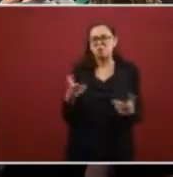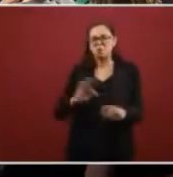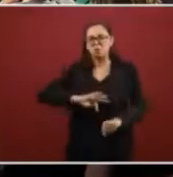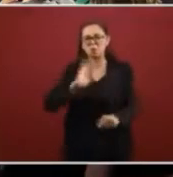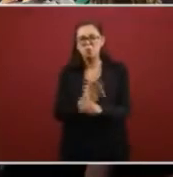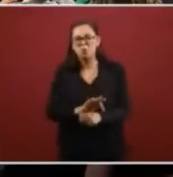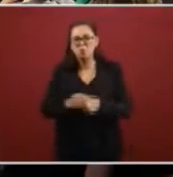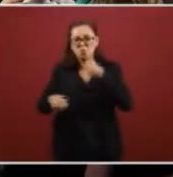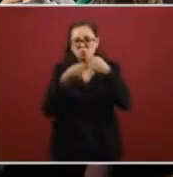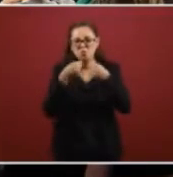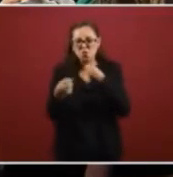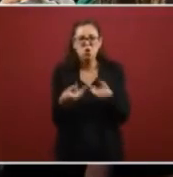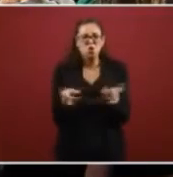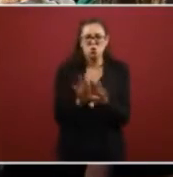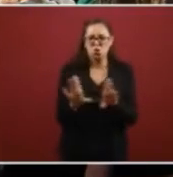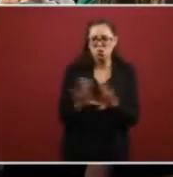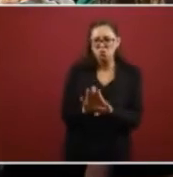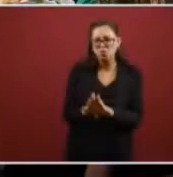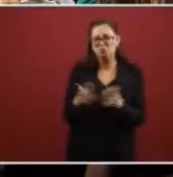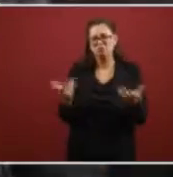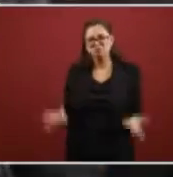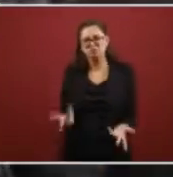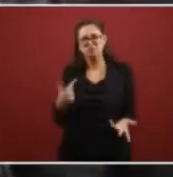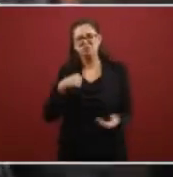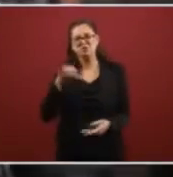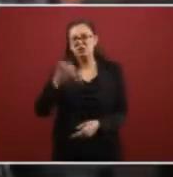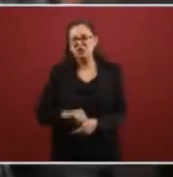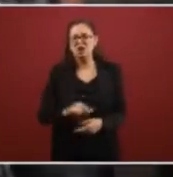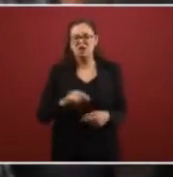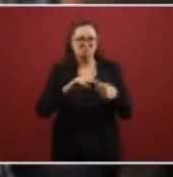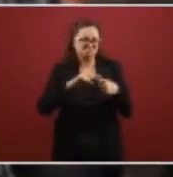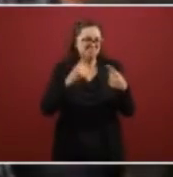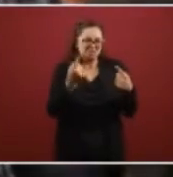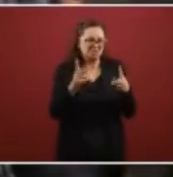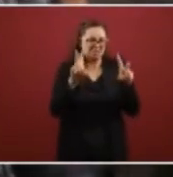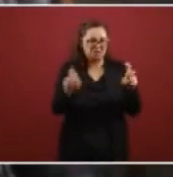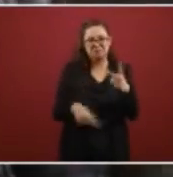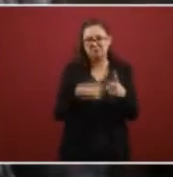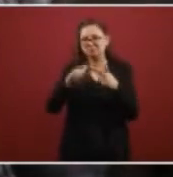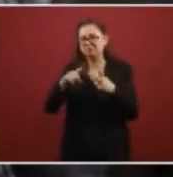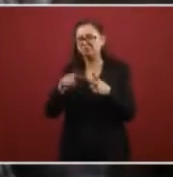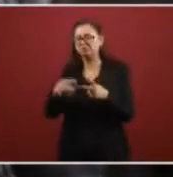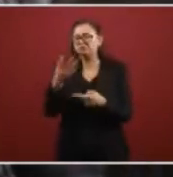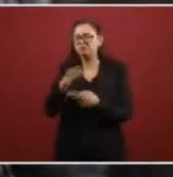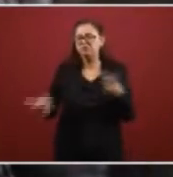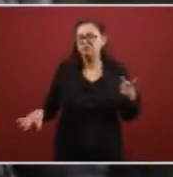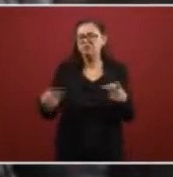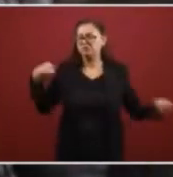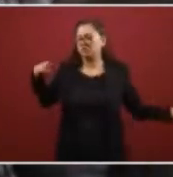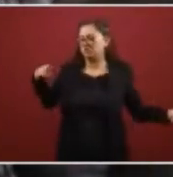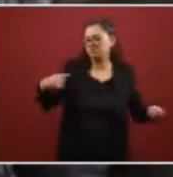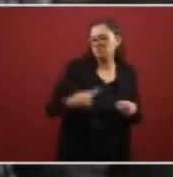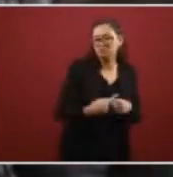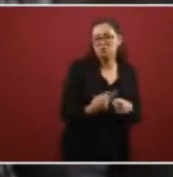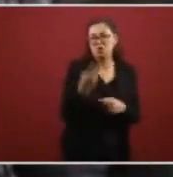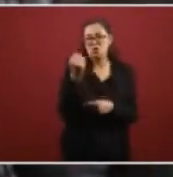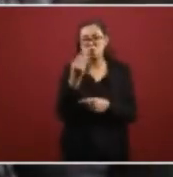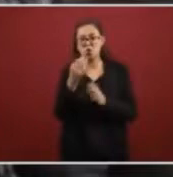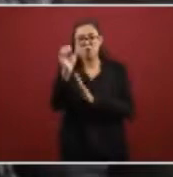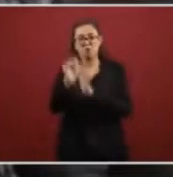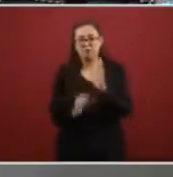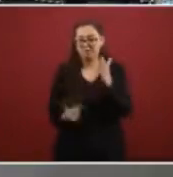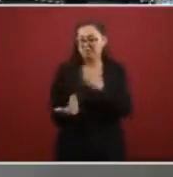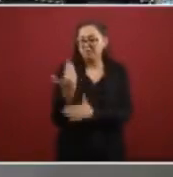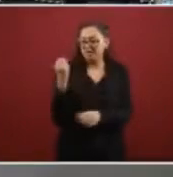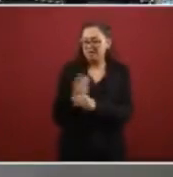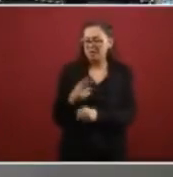newspaper people. And what is the balance that you have? What can you tell us about what's happening in